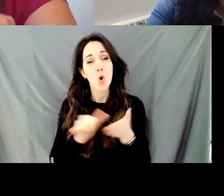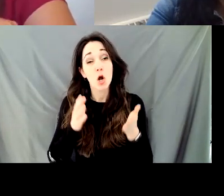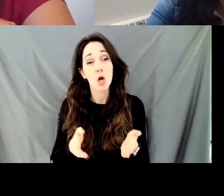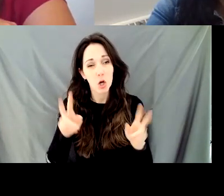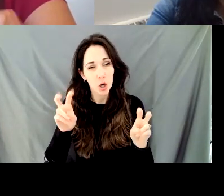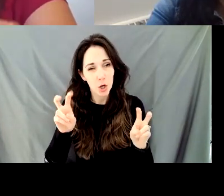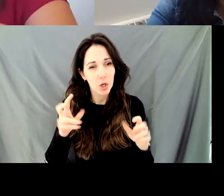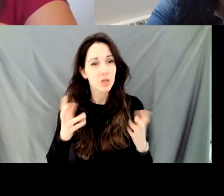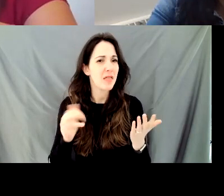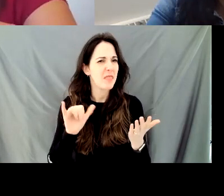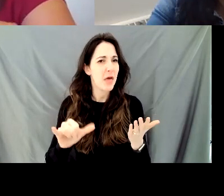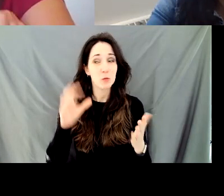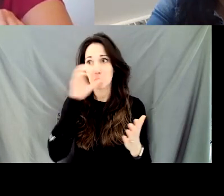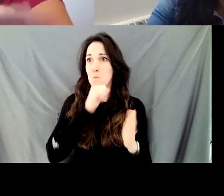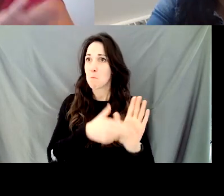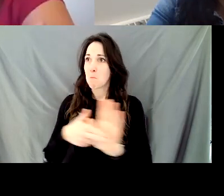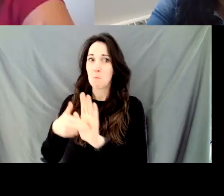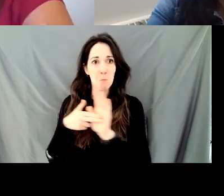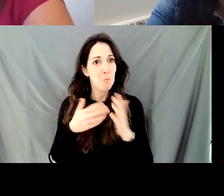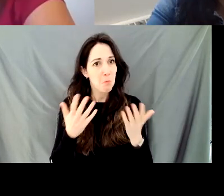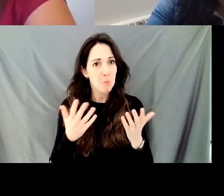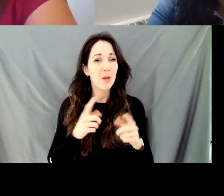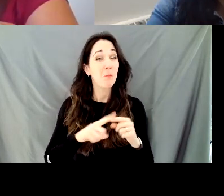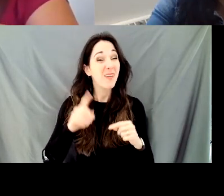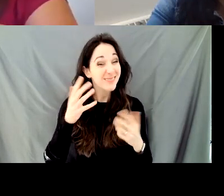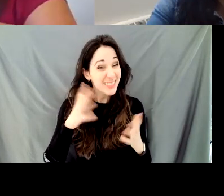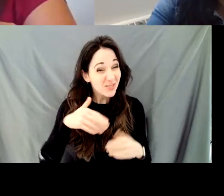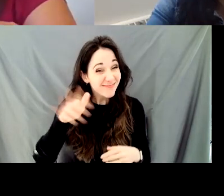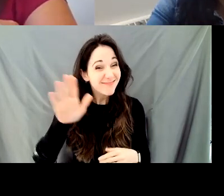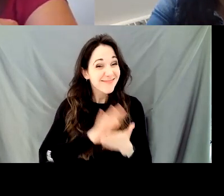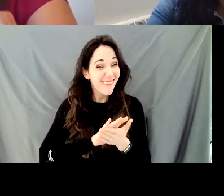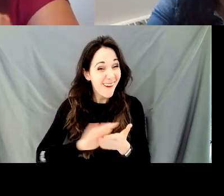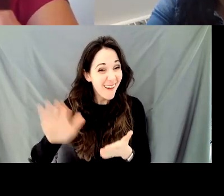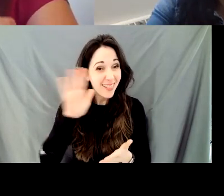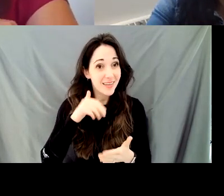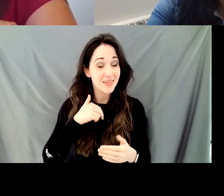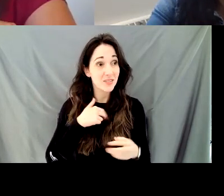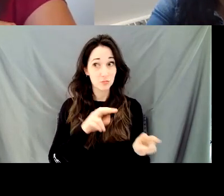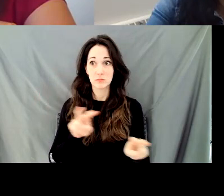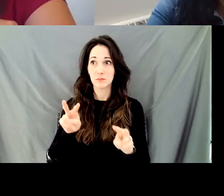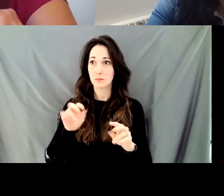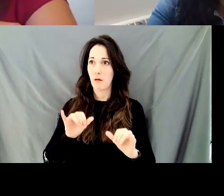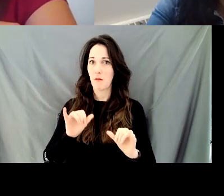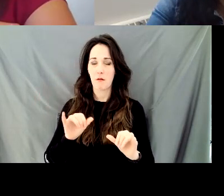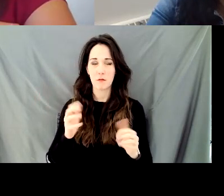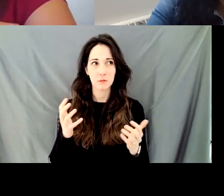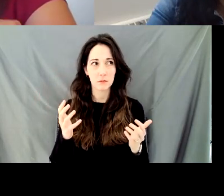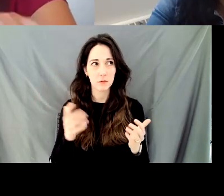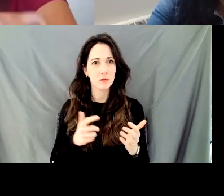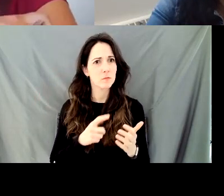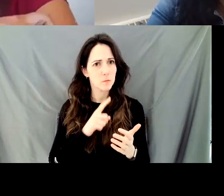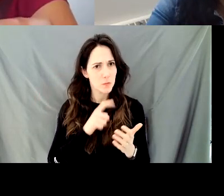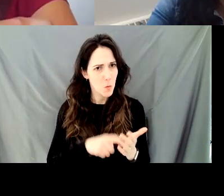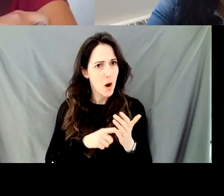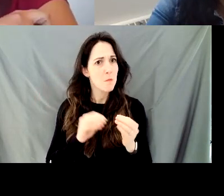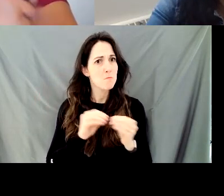and feeling different that it became crystal clear how without some intentional efforts,